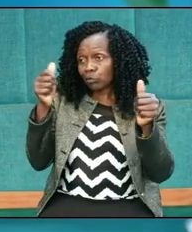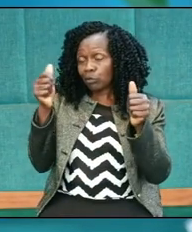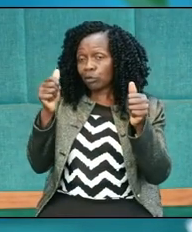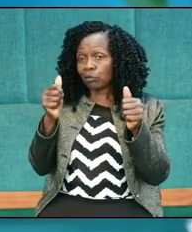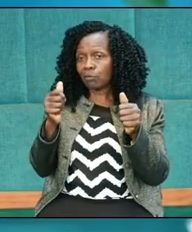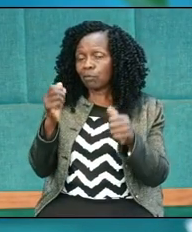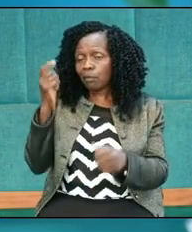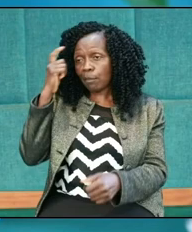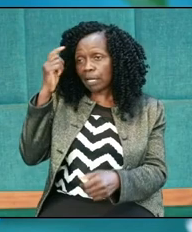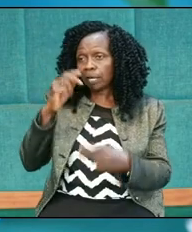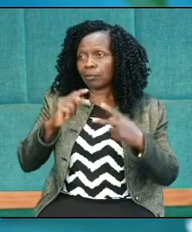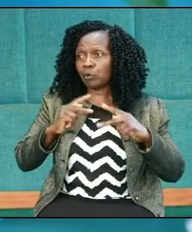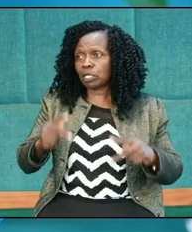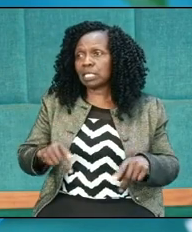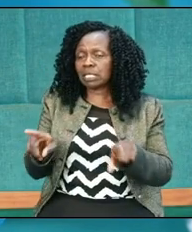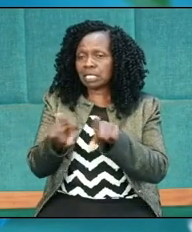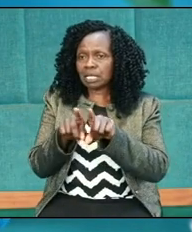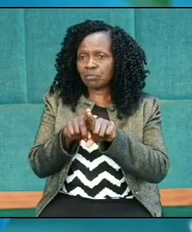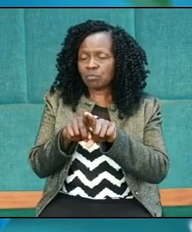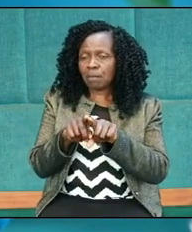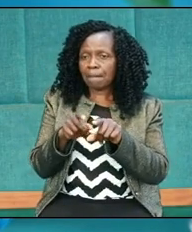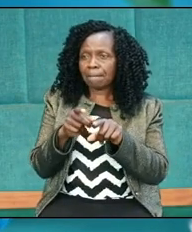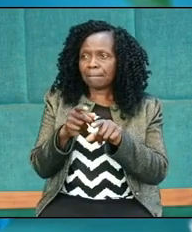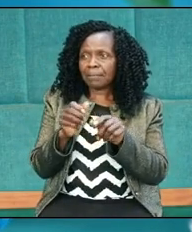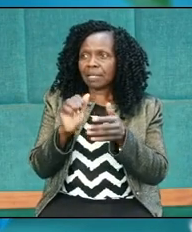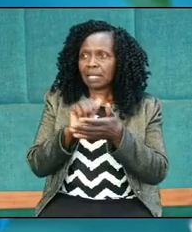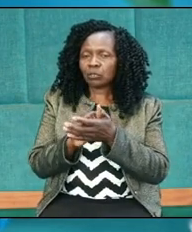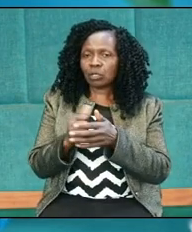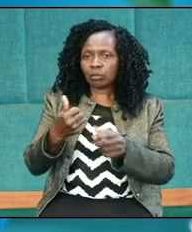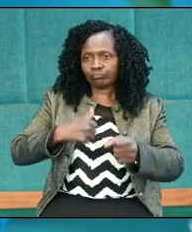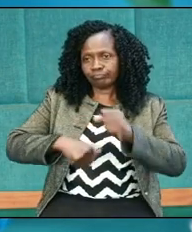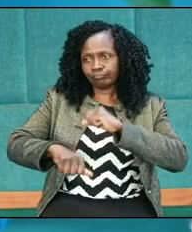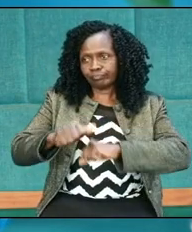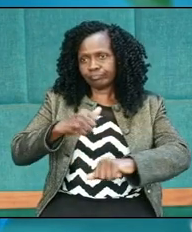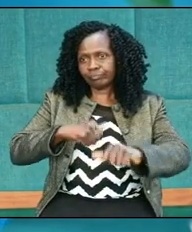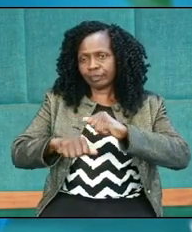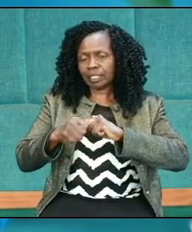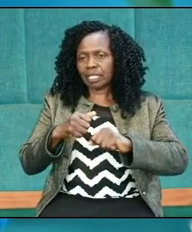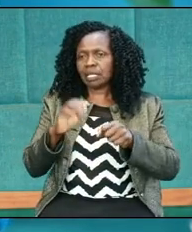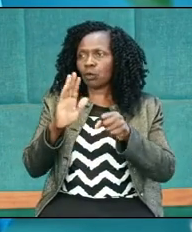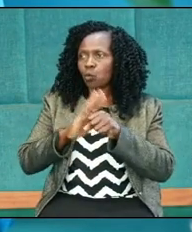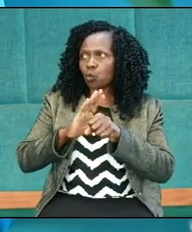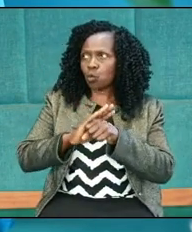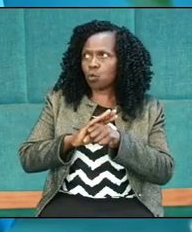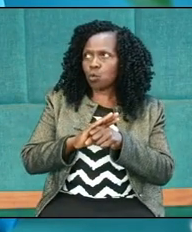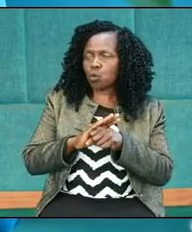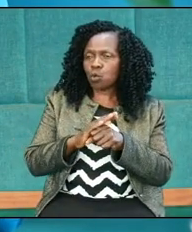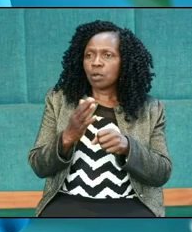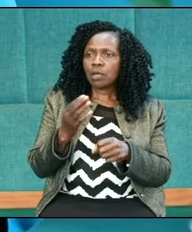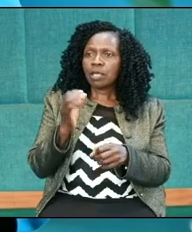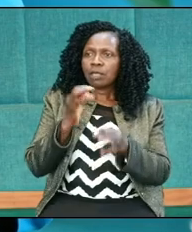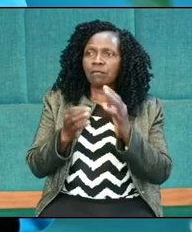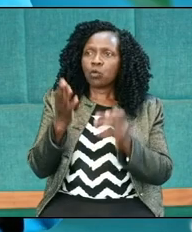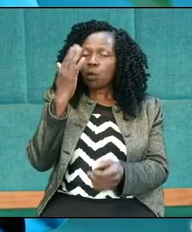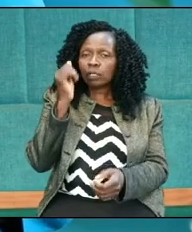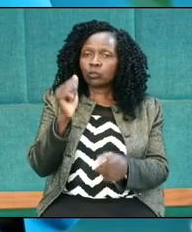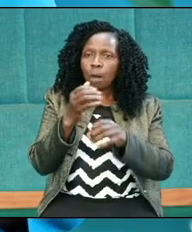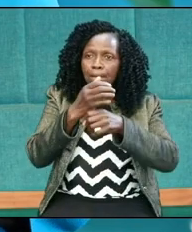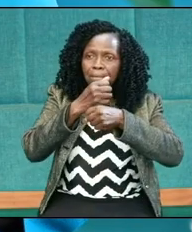body. That you will be actually, it will be an exercise in futility if we want to make